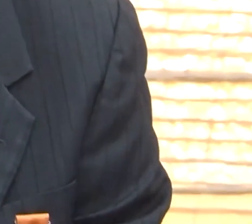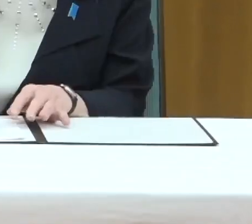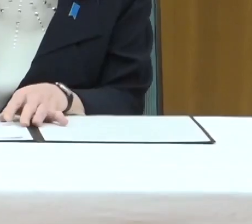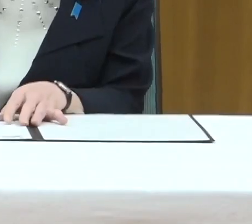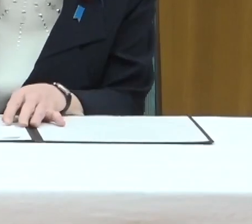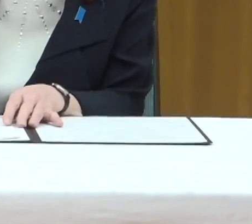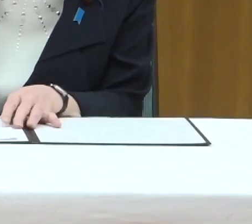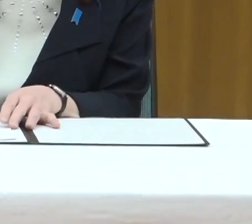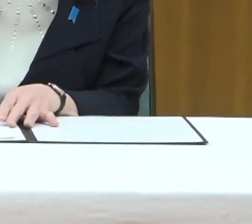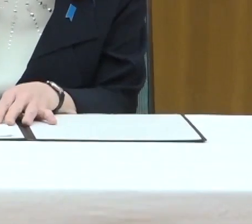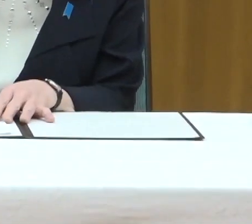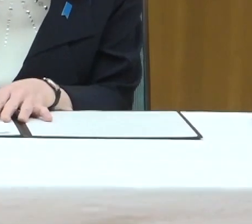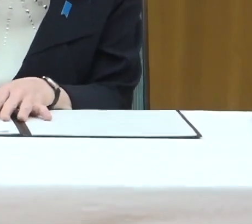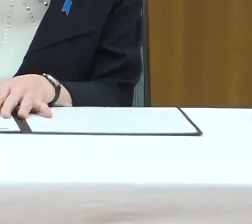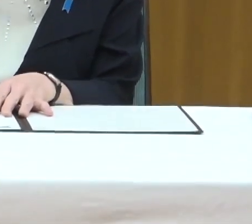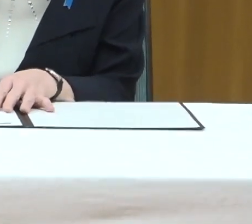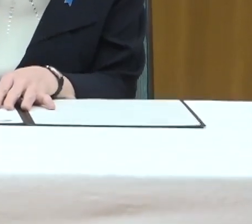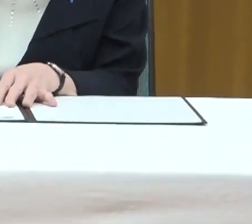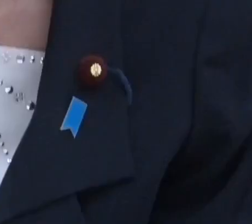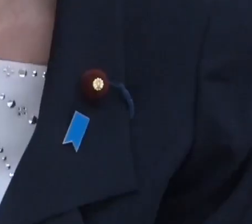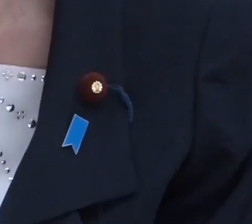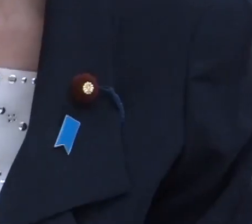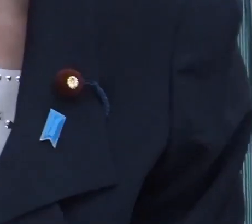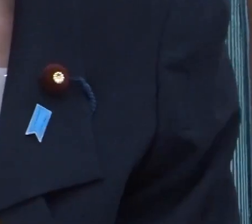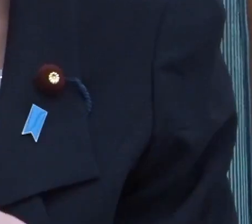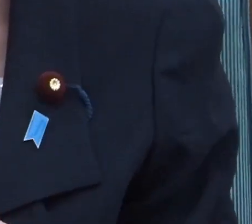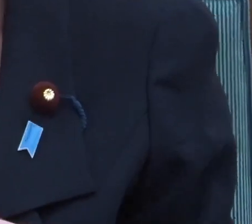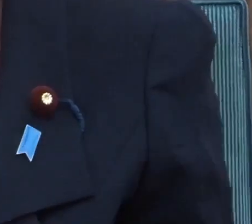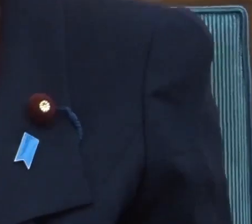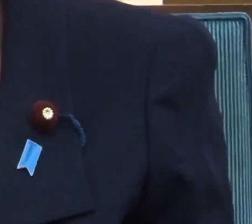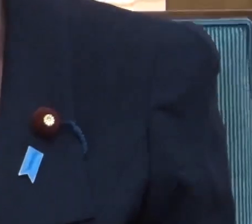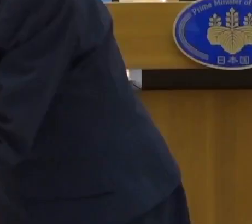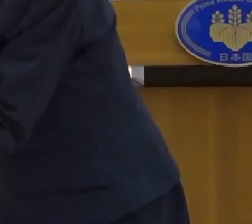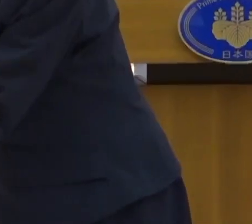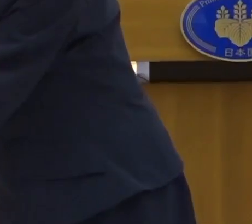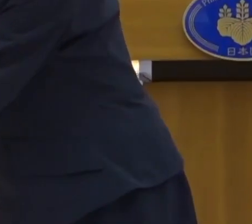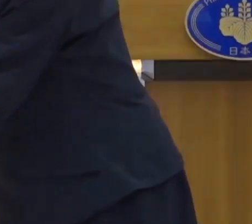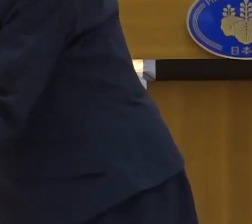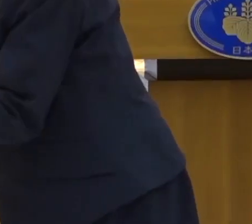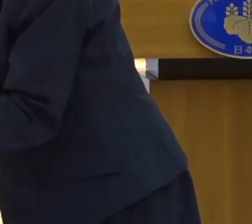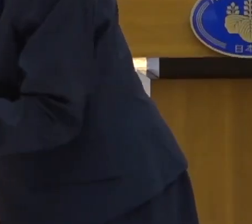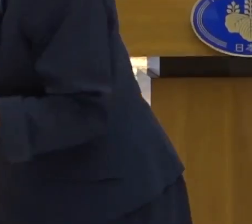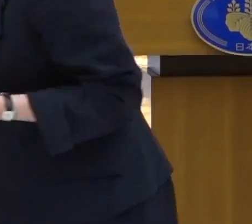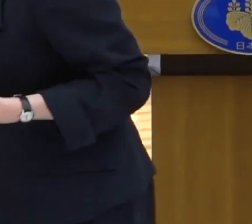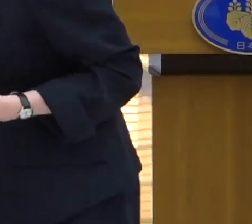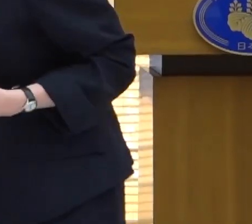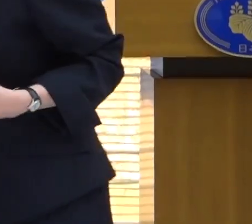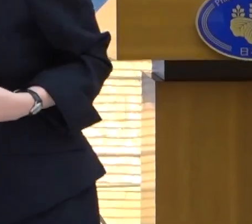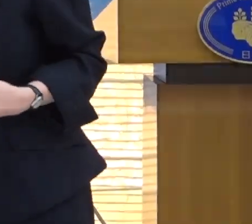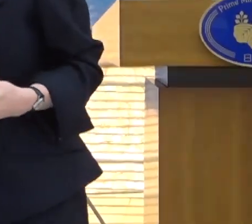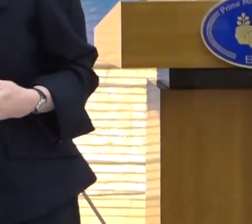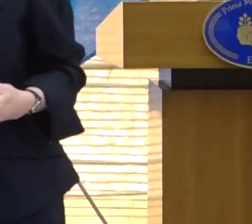ALPS, treated water into the sea. Prime Minister Sanae reassured that Japan's activities and